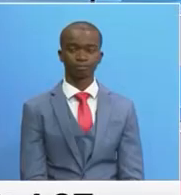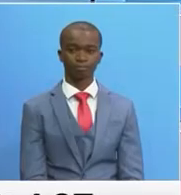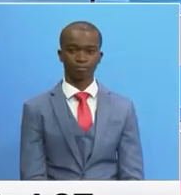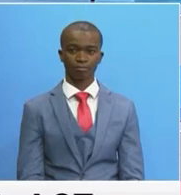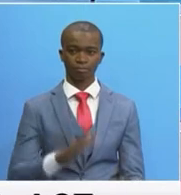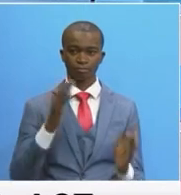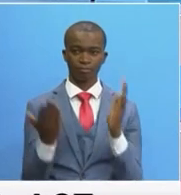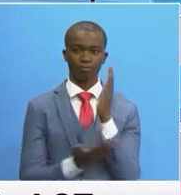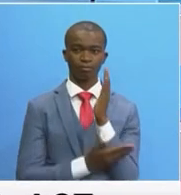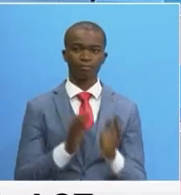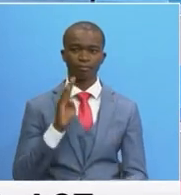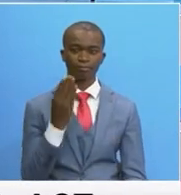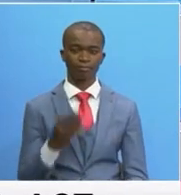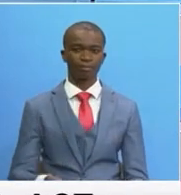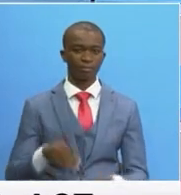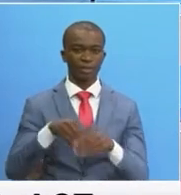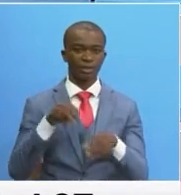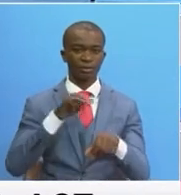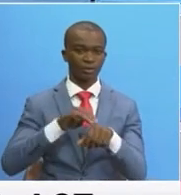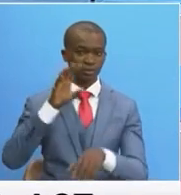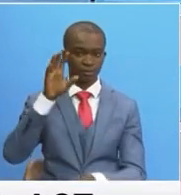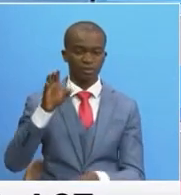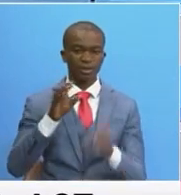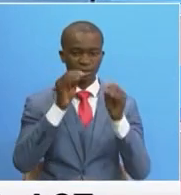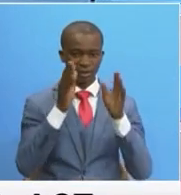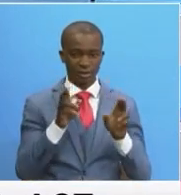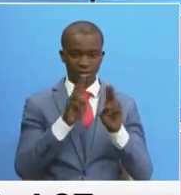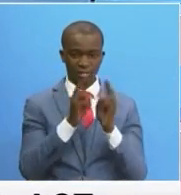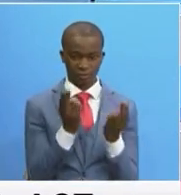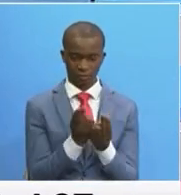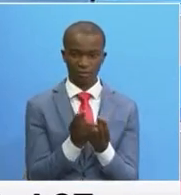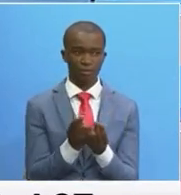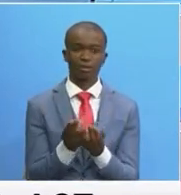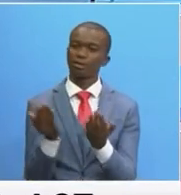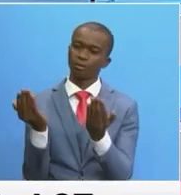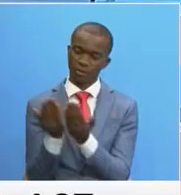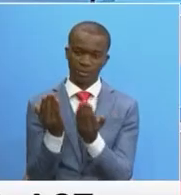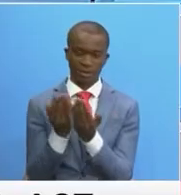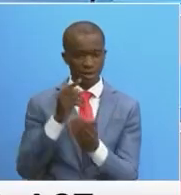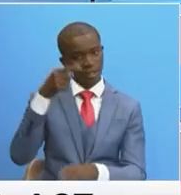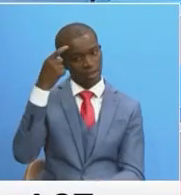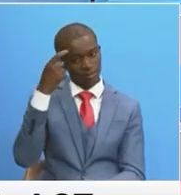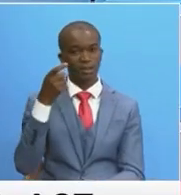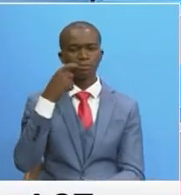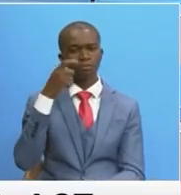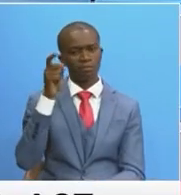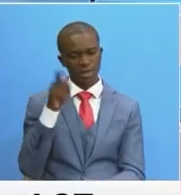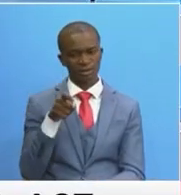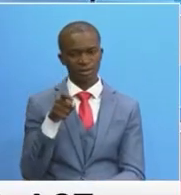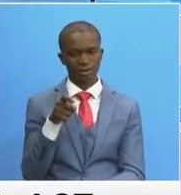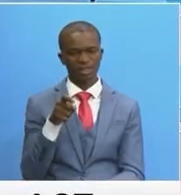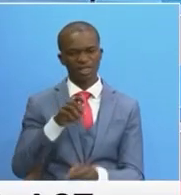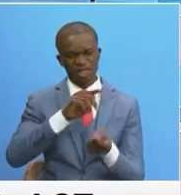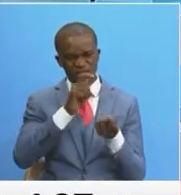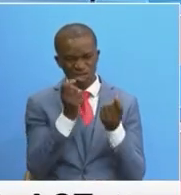Welcome back. In Muchinga Province, teacher unions have called on government to make amendments to the Section 18 of